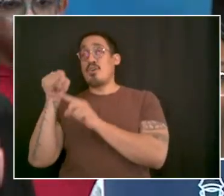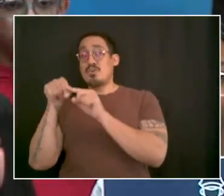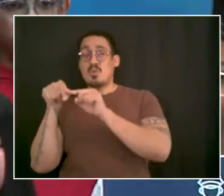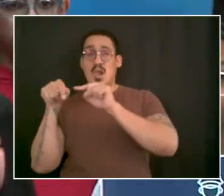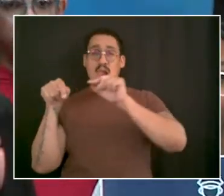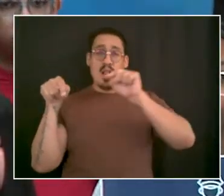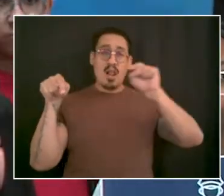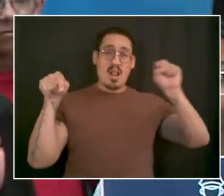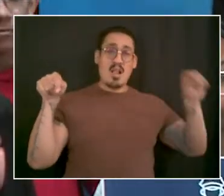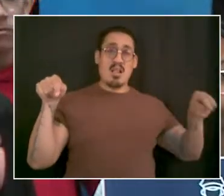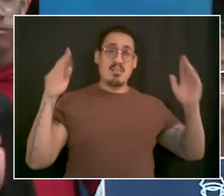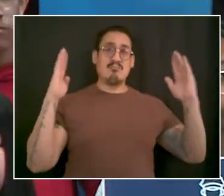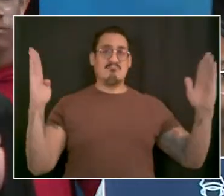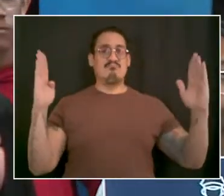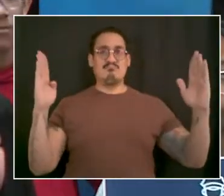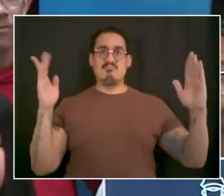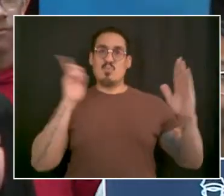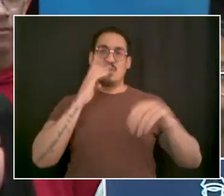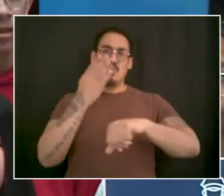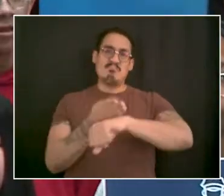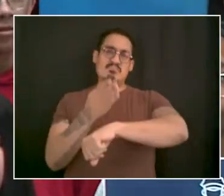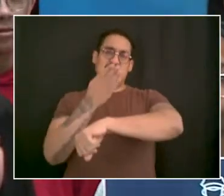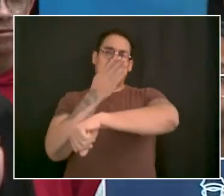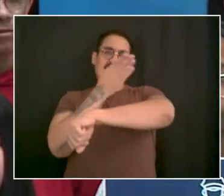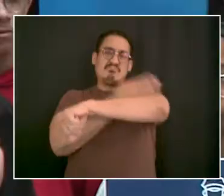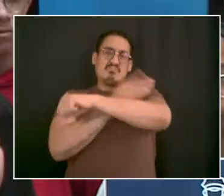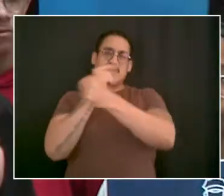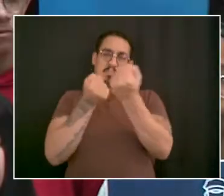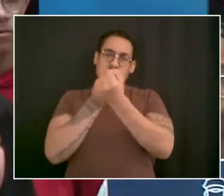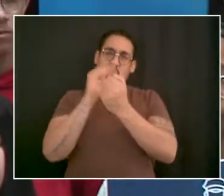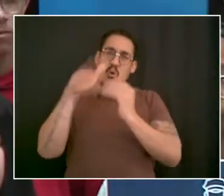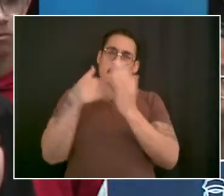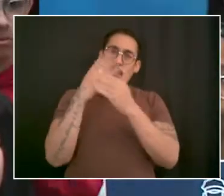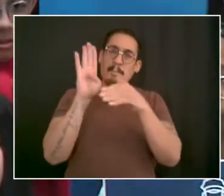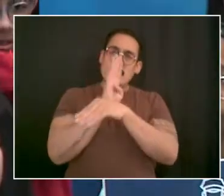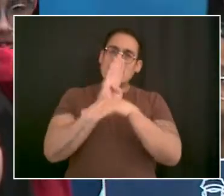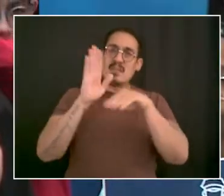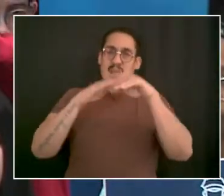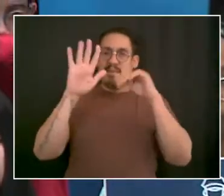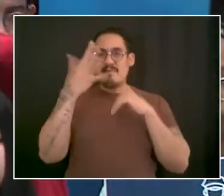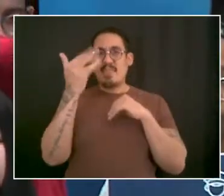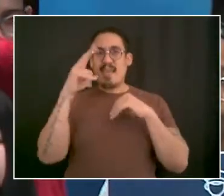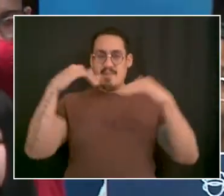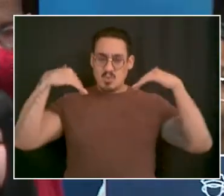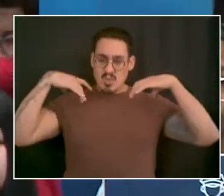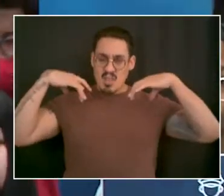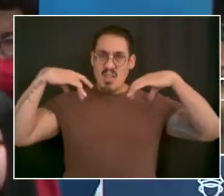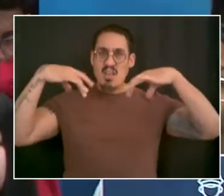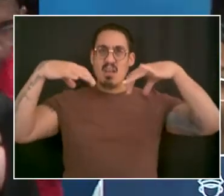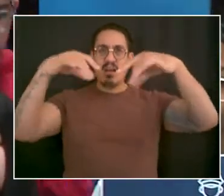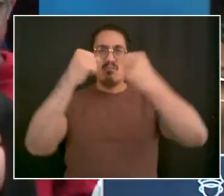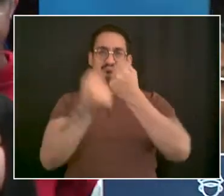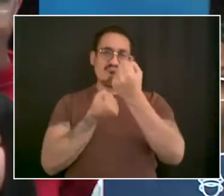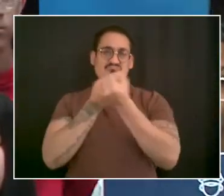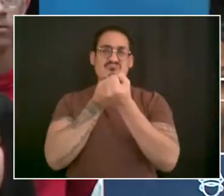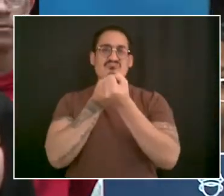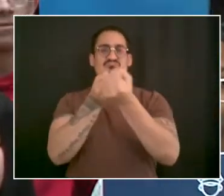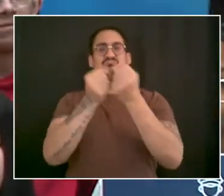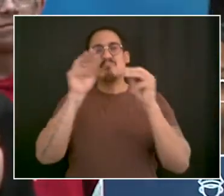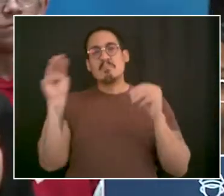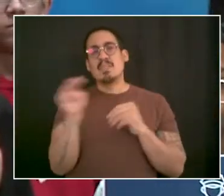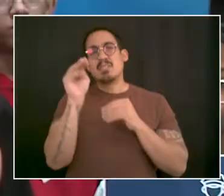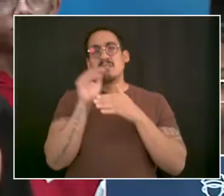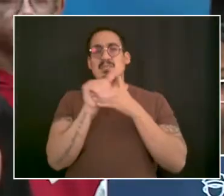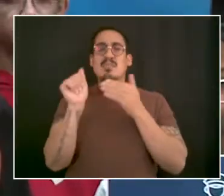also support all the businesses that line 5th Avenue and contribute millions to our economy. And we are funding improvements